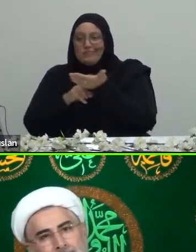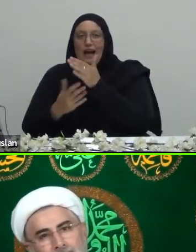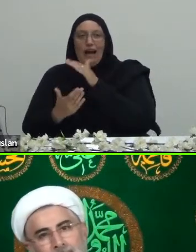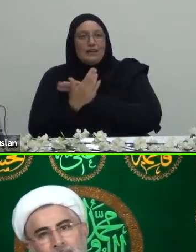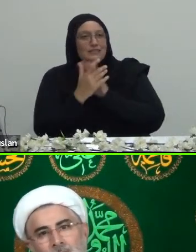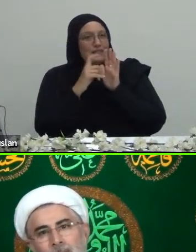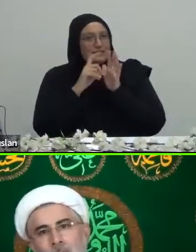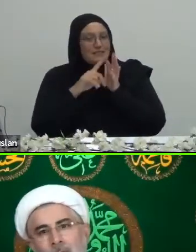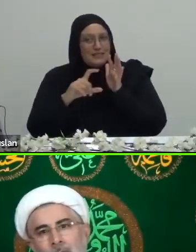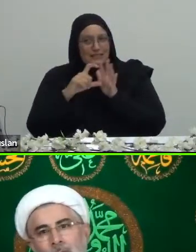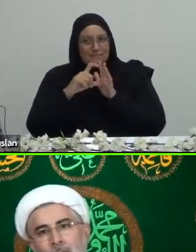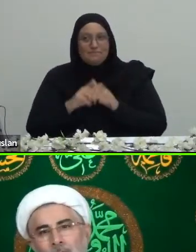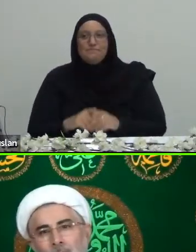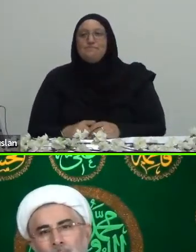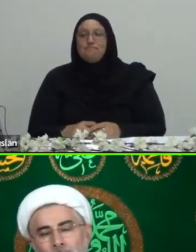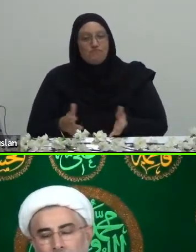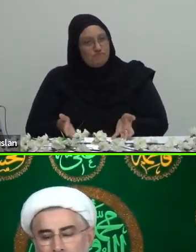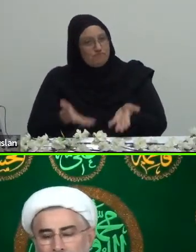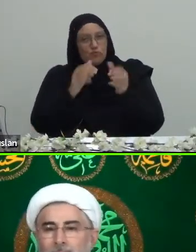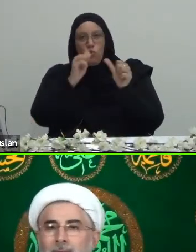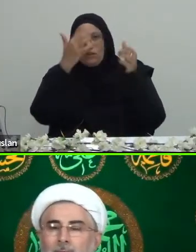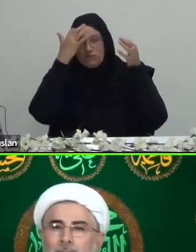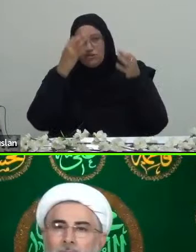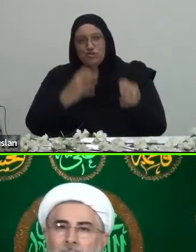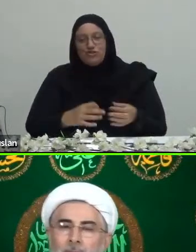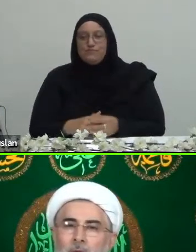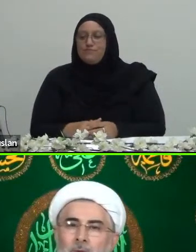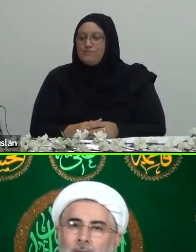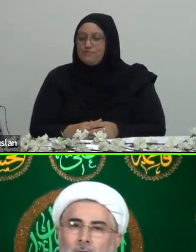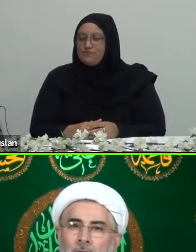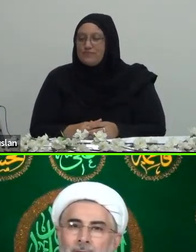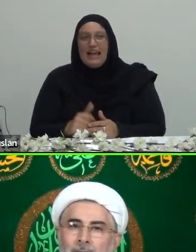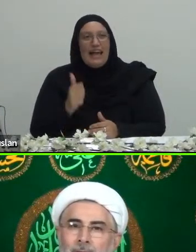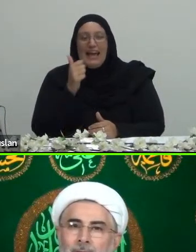The second step to that, if I don't do this, is coming to the issue of